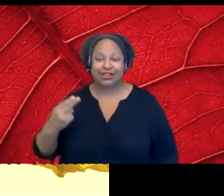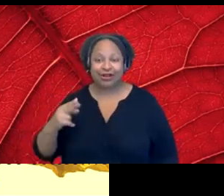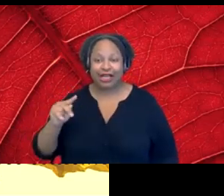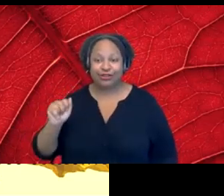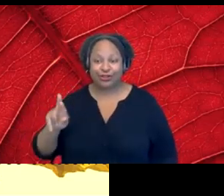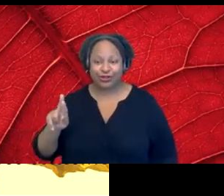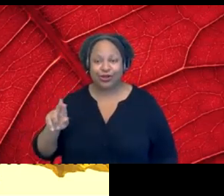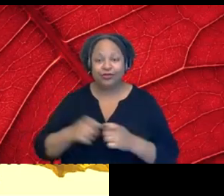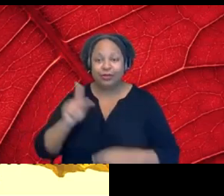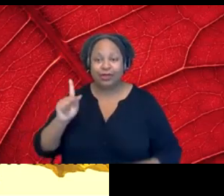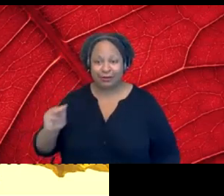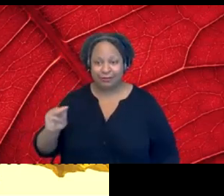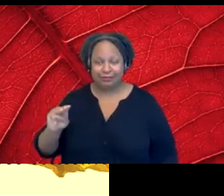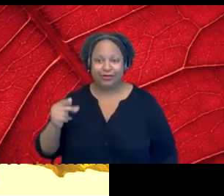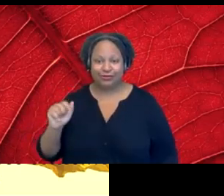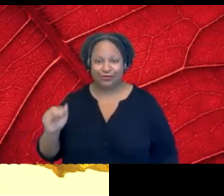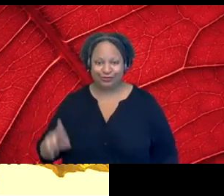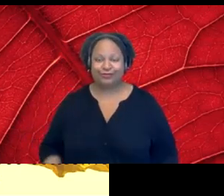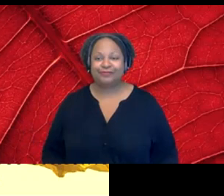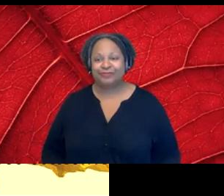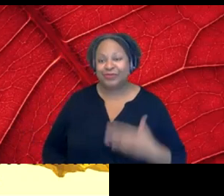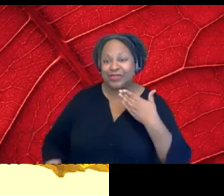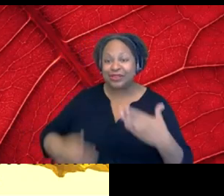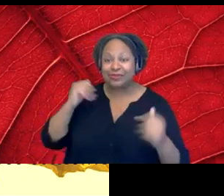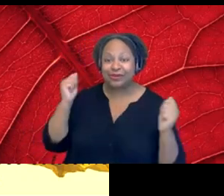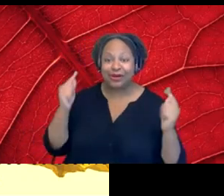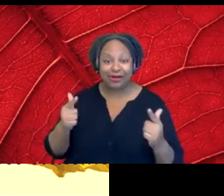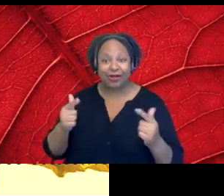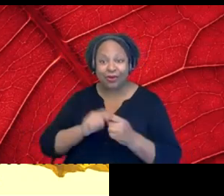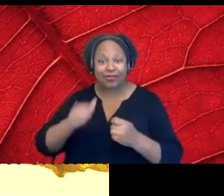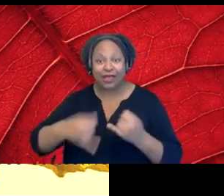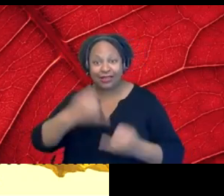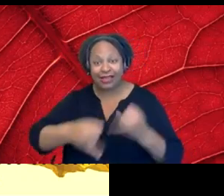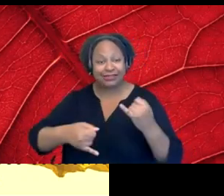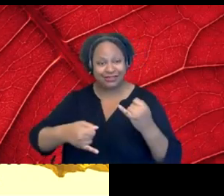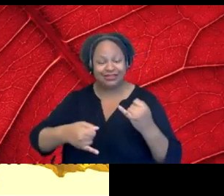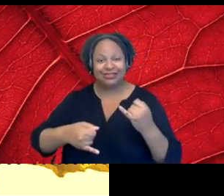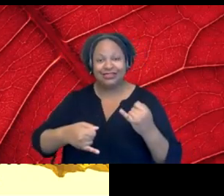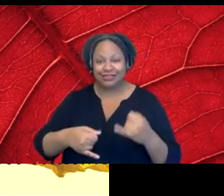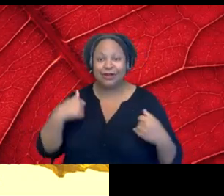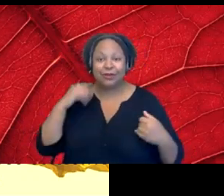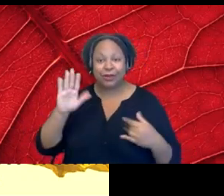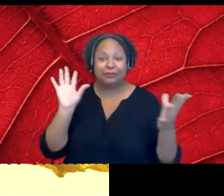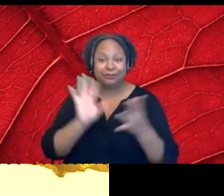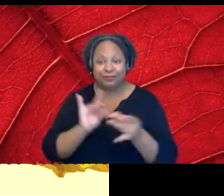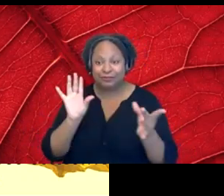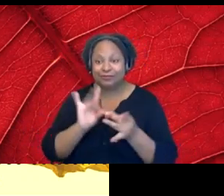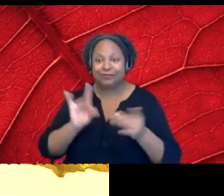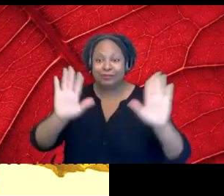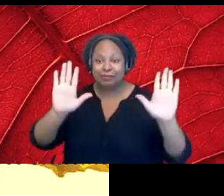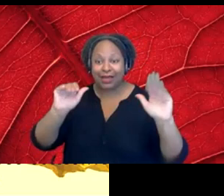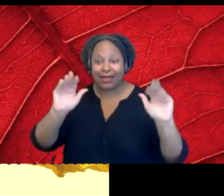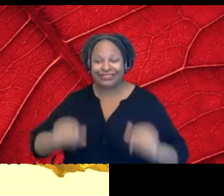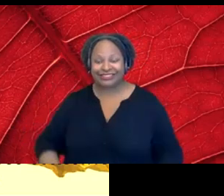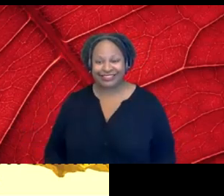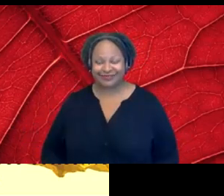Hunter. Yeah. Well, thank you, everybody. And with that, I will say, I'll say goodbye.